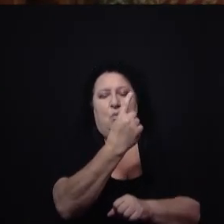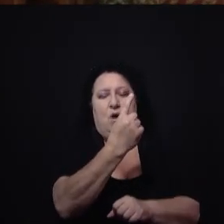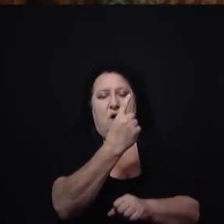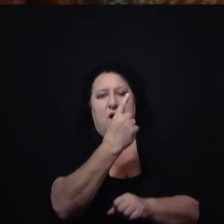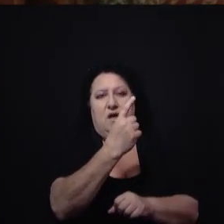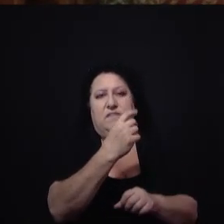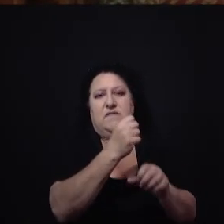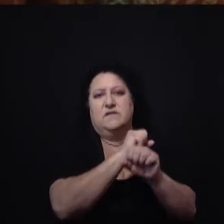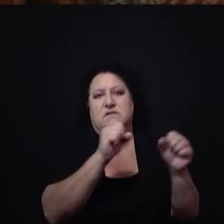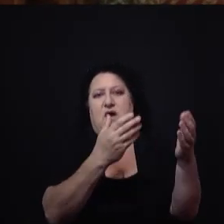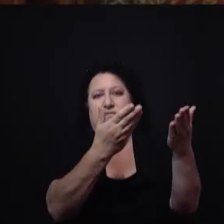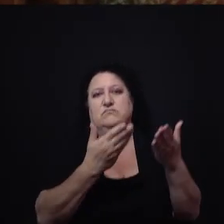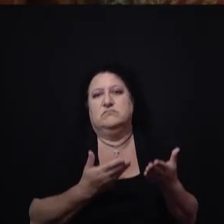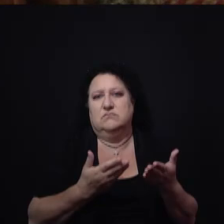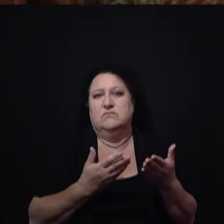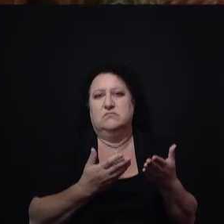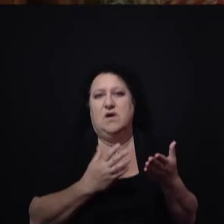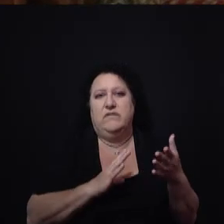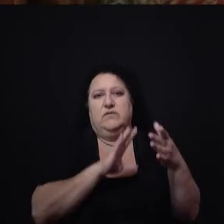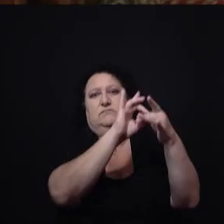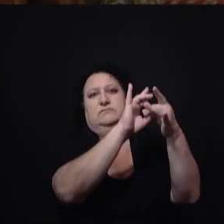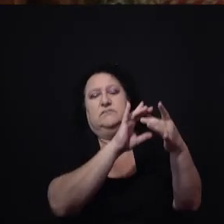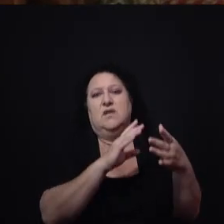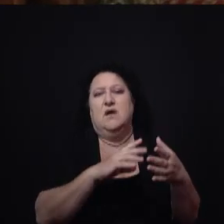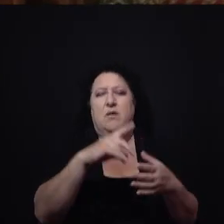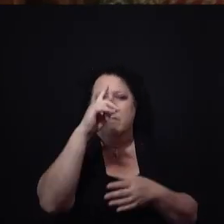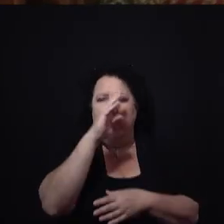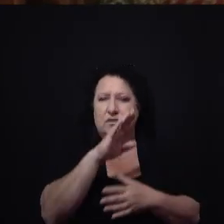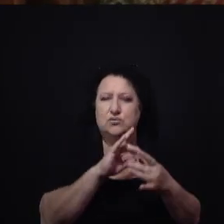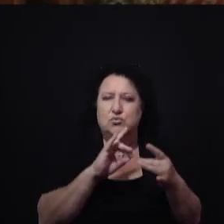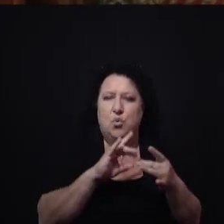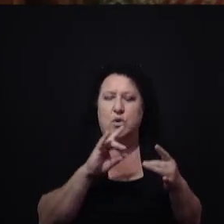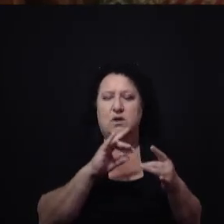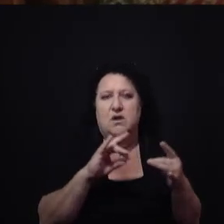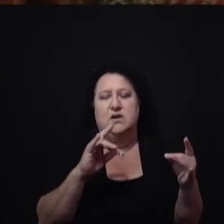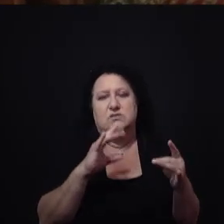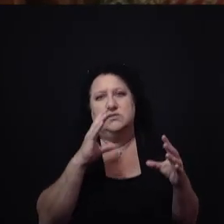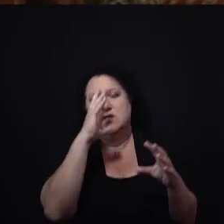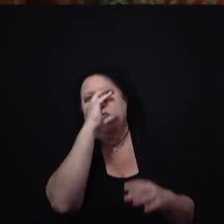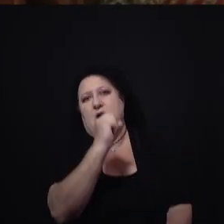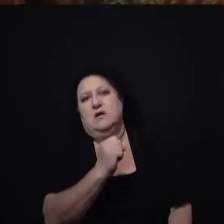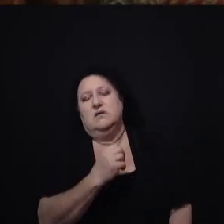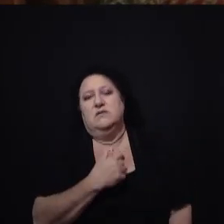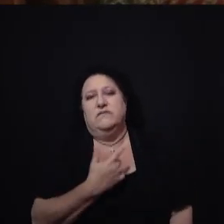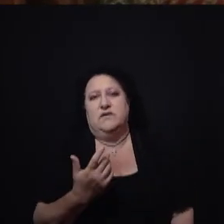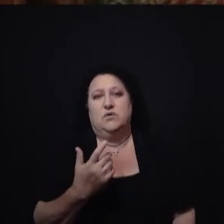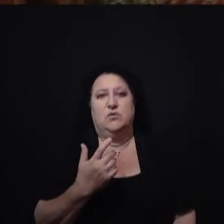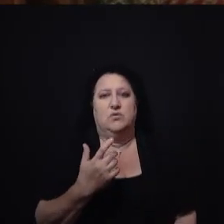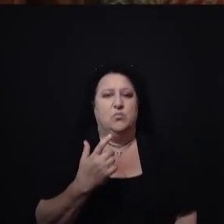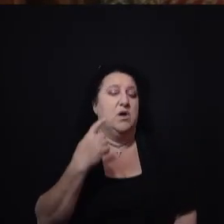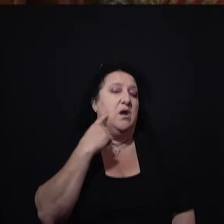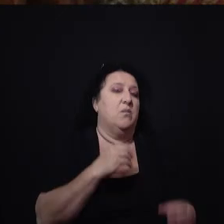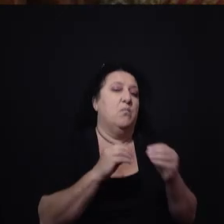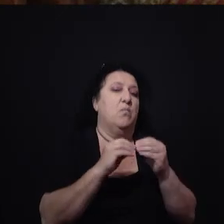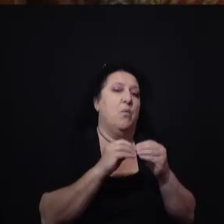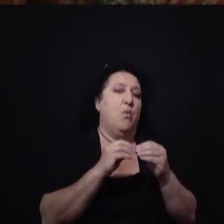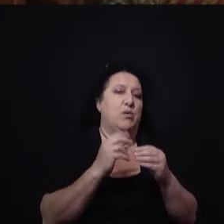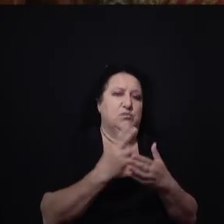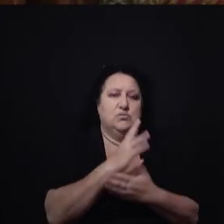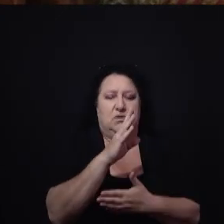Paul's story is fascinating. We'll hear just a little bit more of it here in a moment in his own